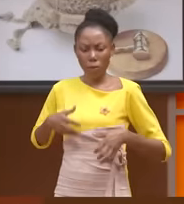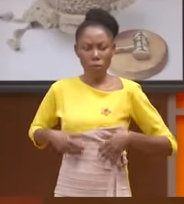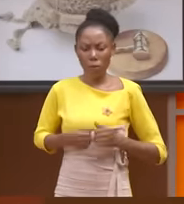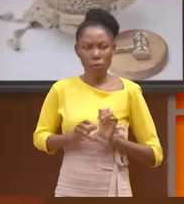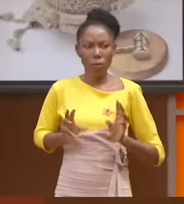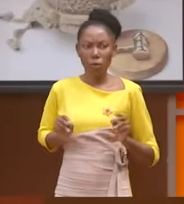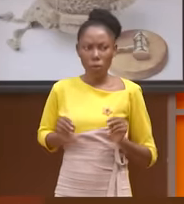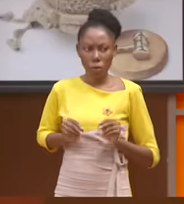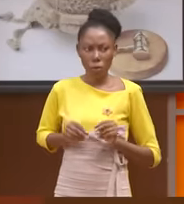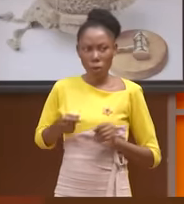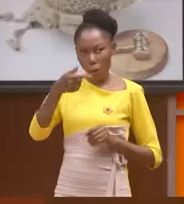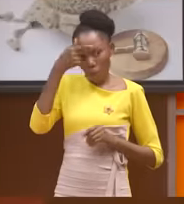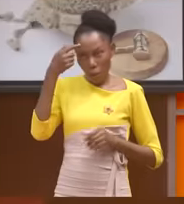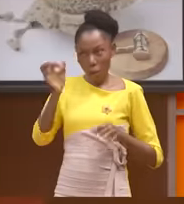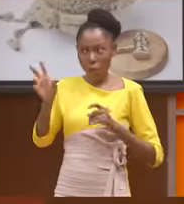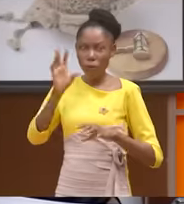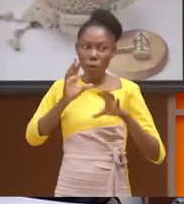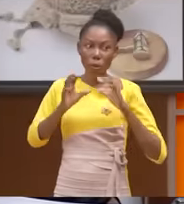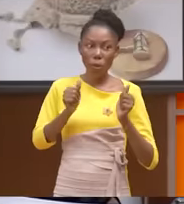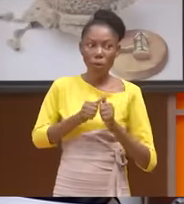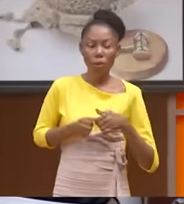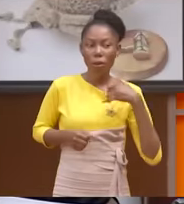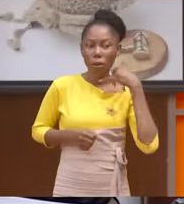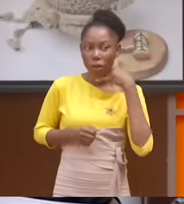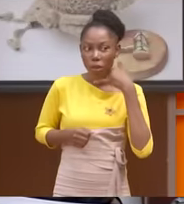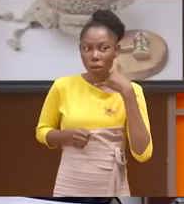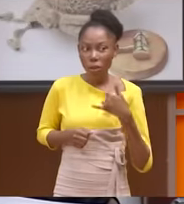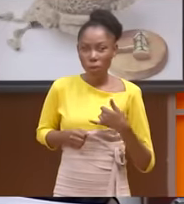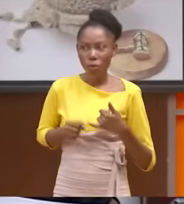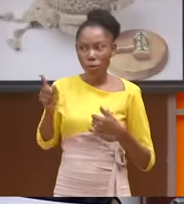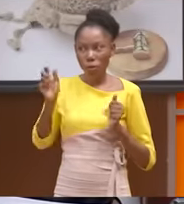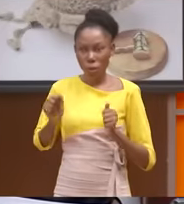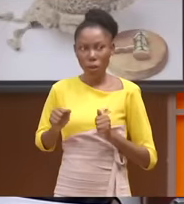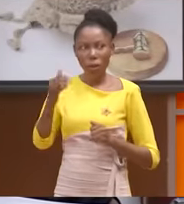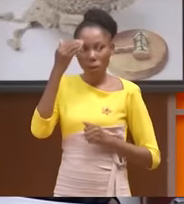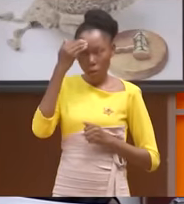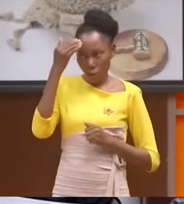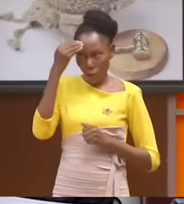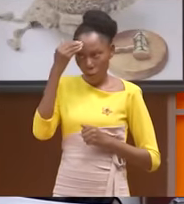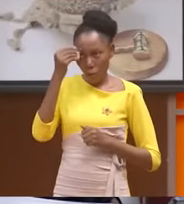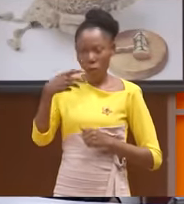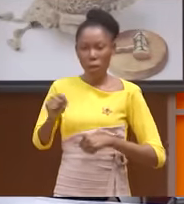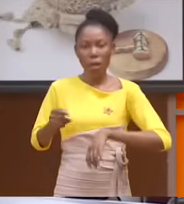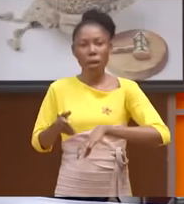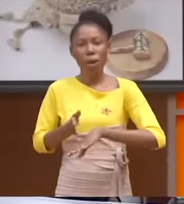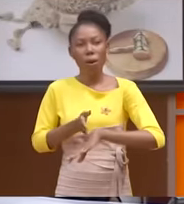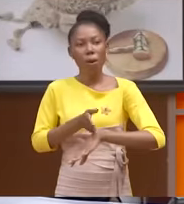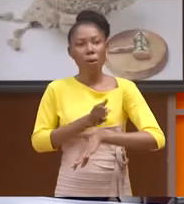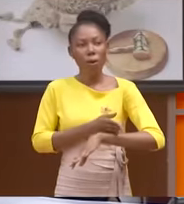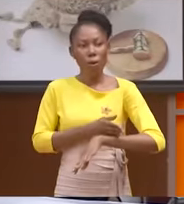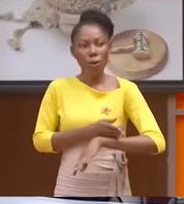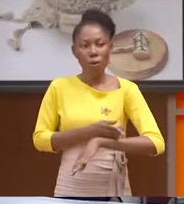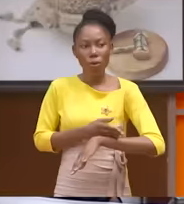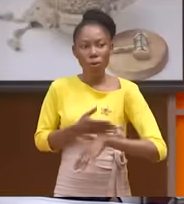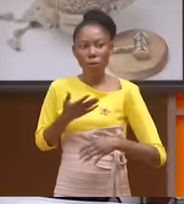with them regularly, because at times when you speak with them, you get to know their progress, and you might even know